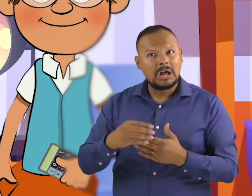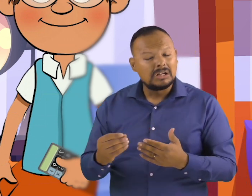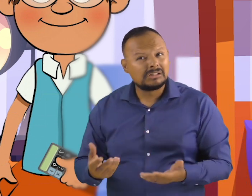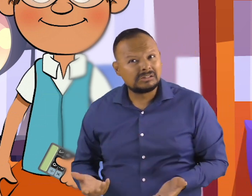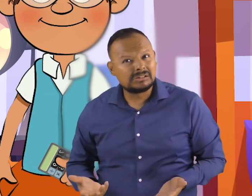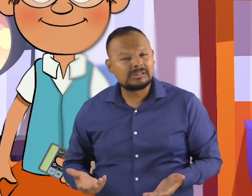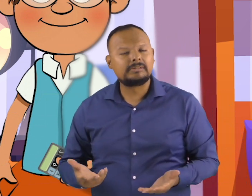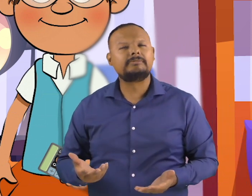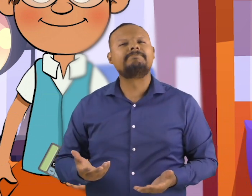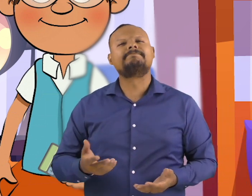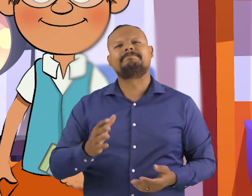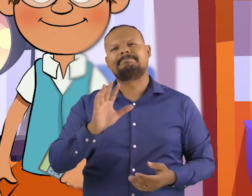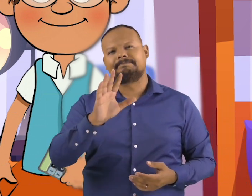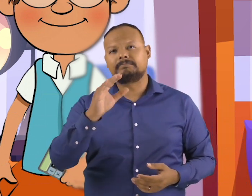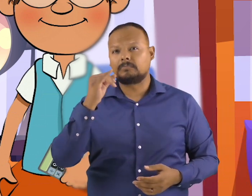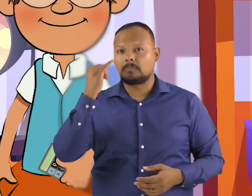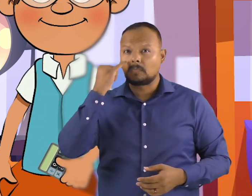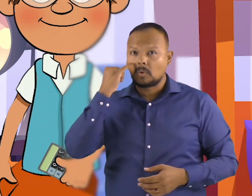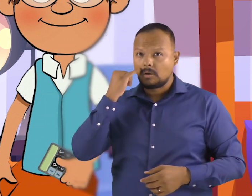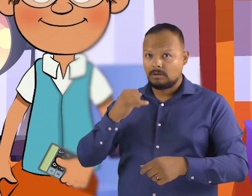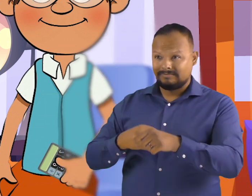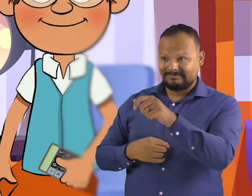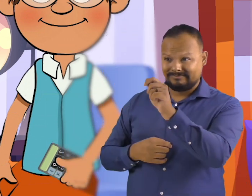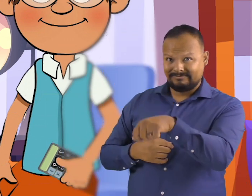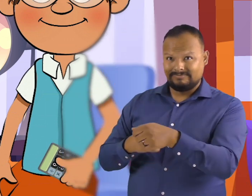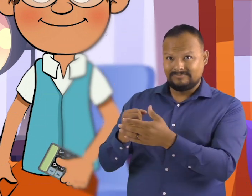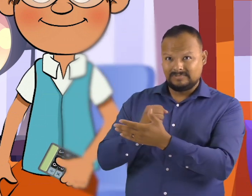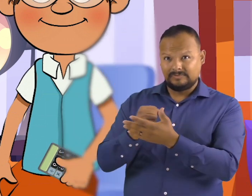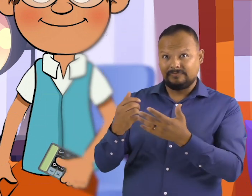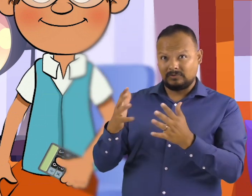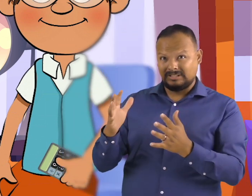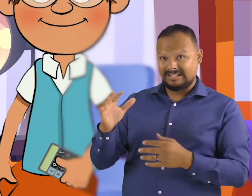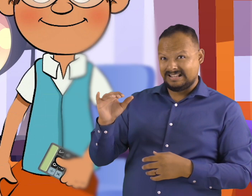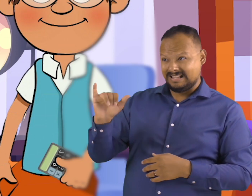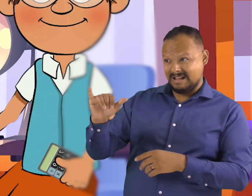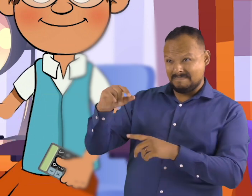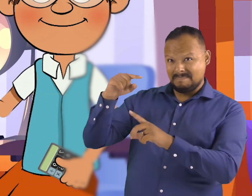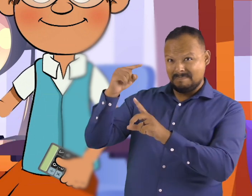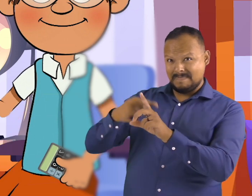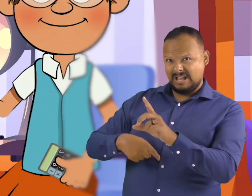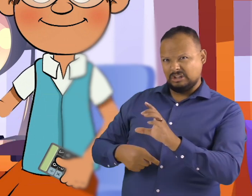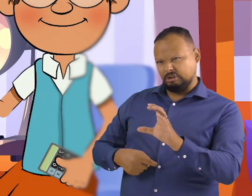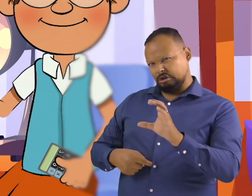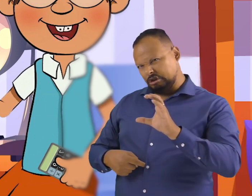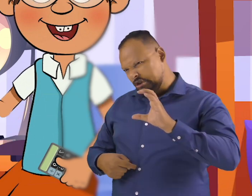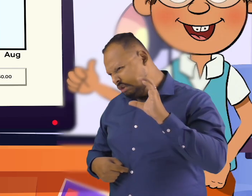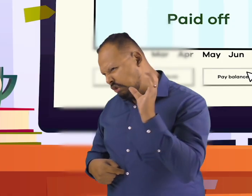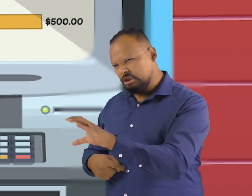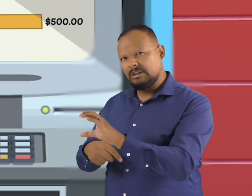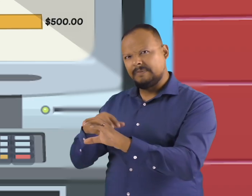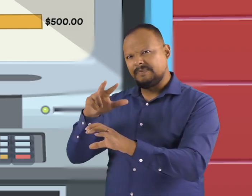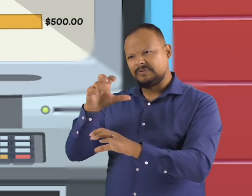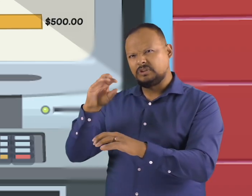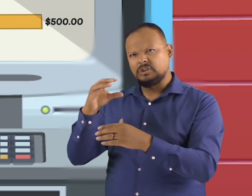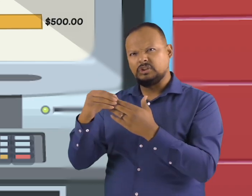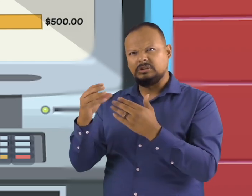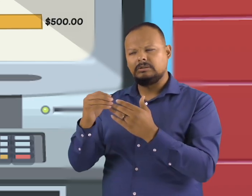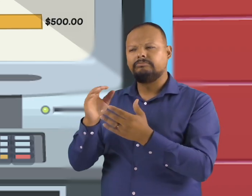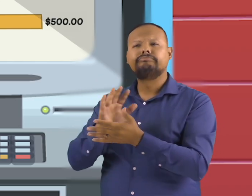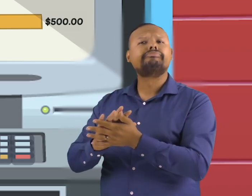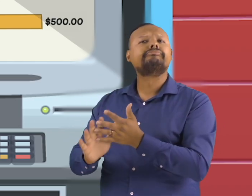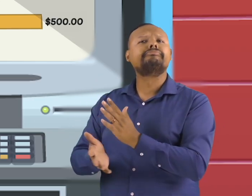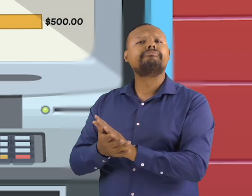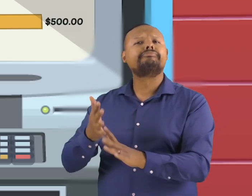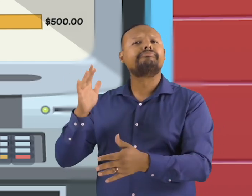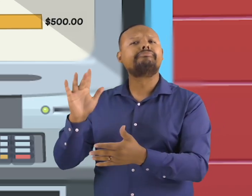350 dollars in full that month she will not have to pay any interest frankie also